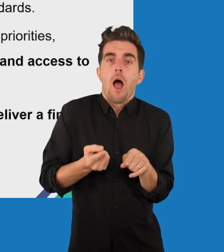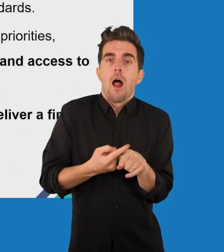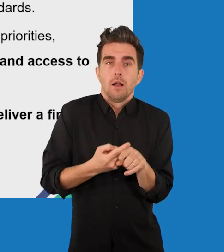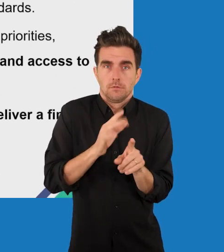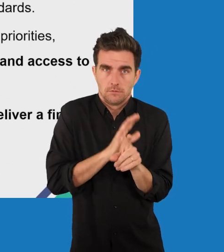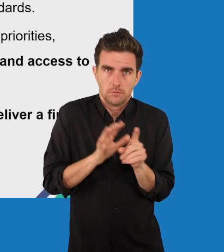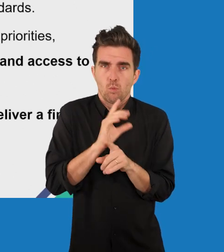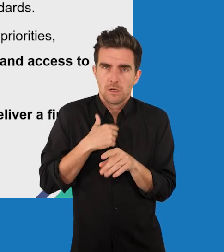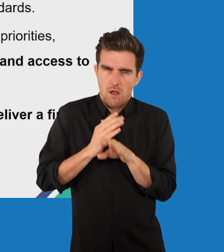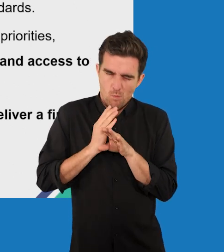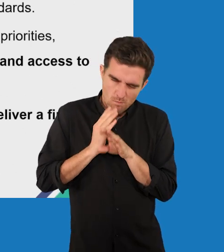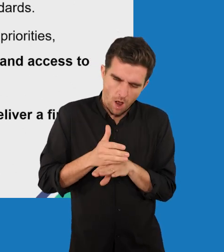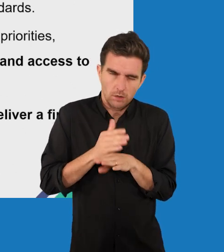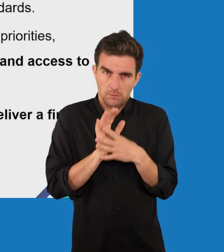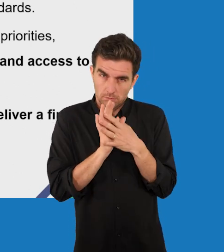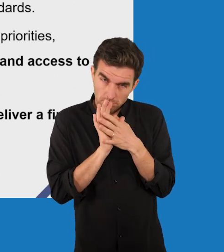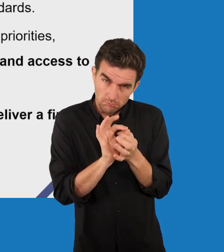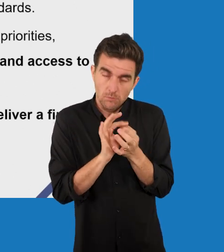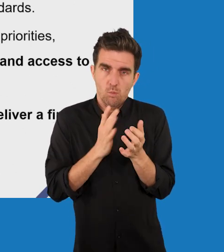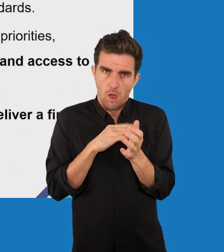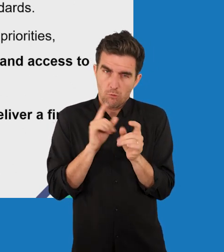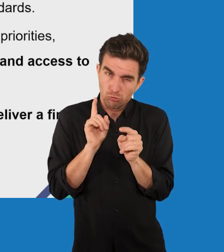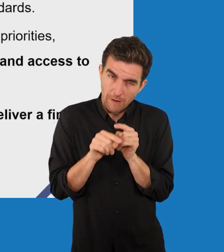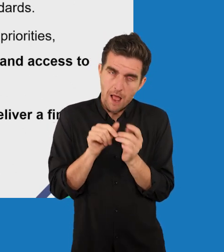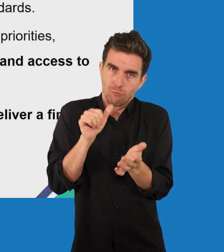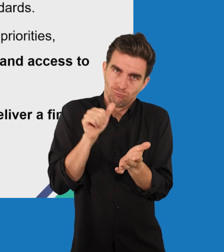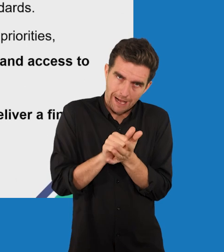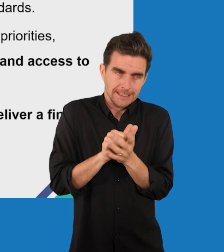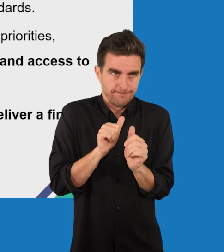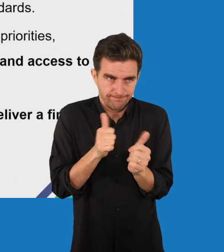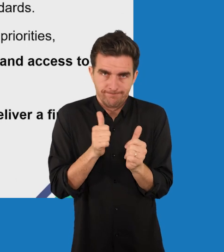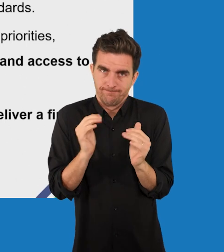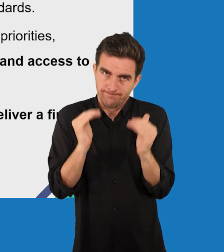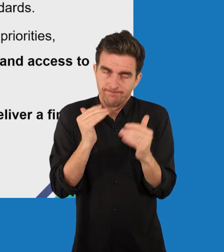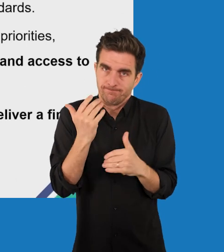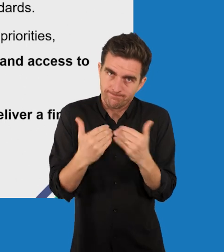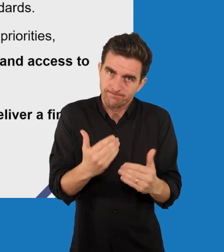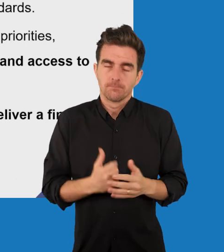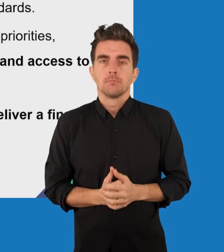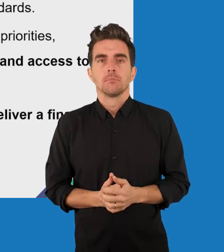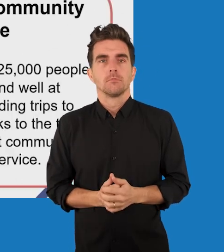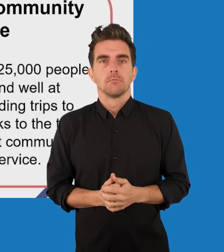position with NHS England. We're working very hard across the system to try and put that right.